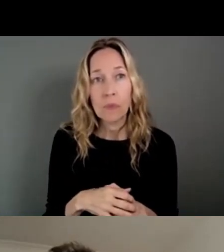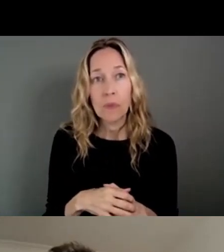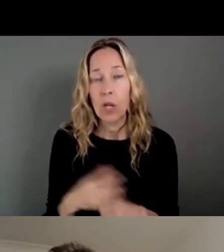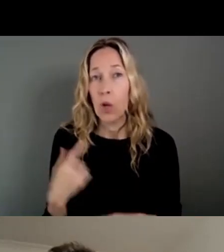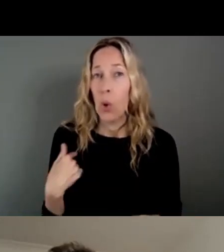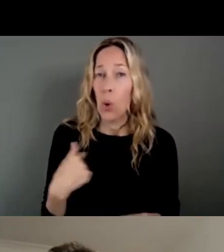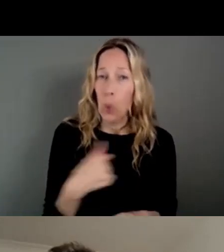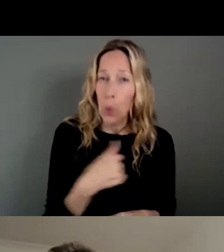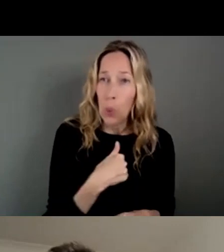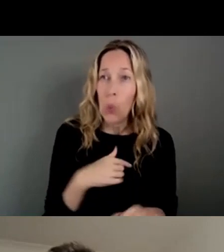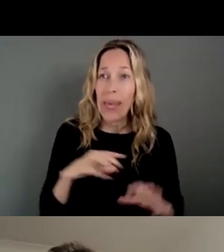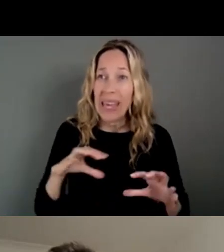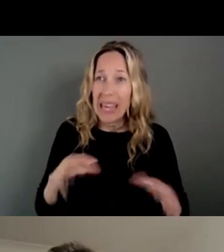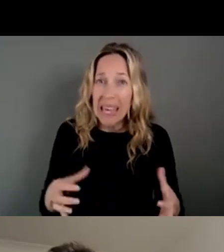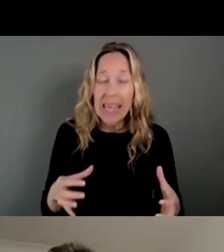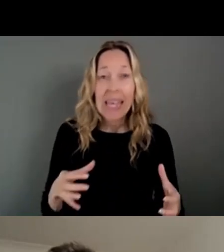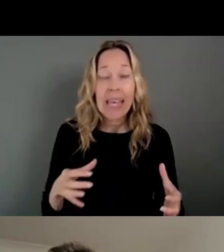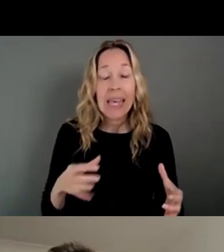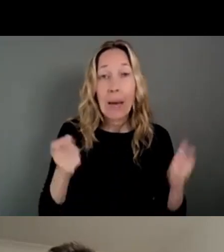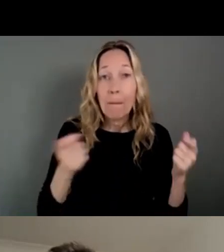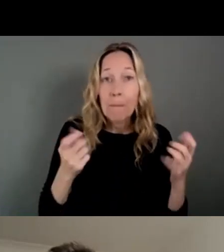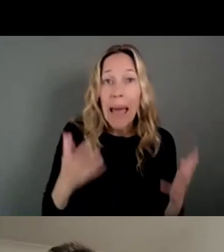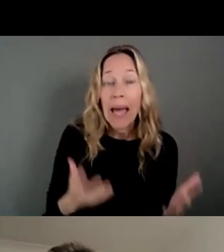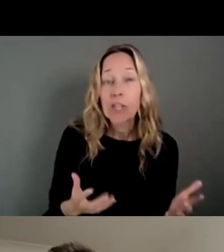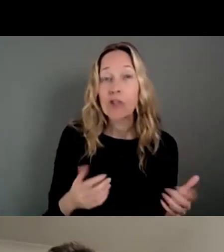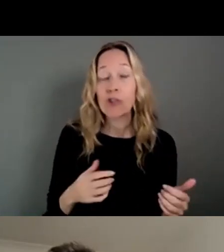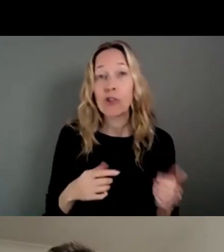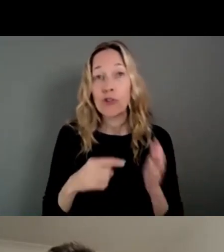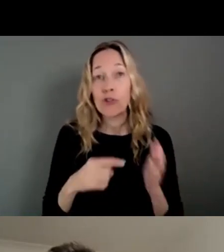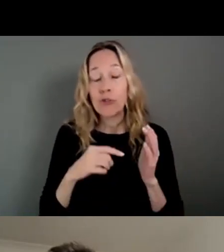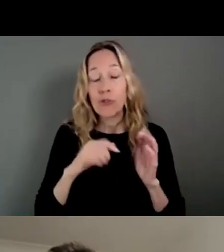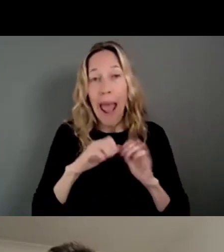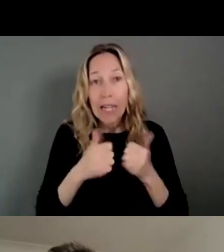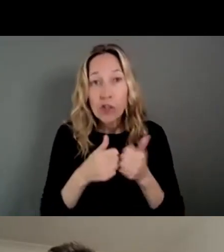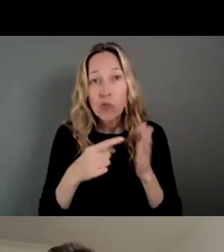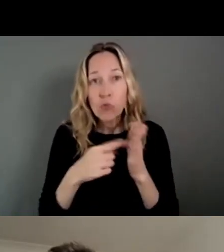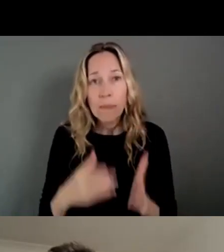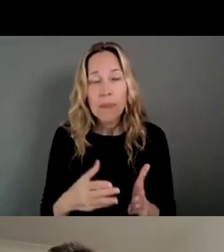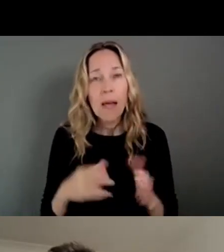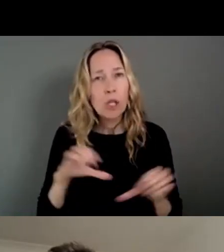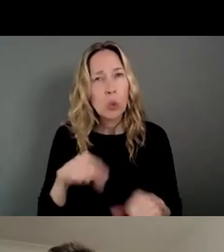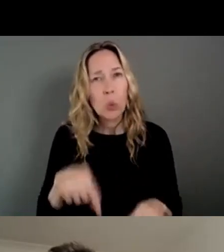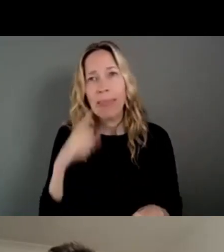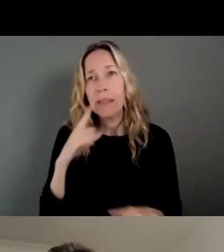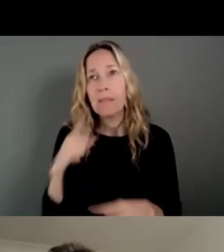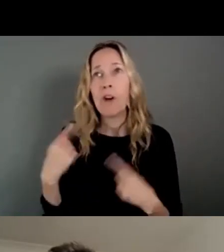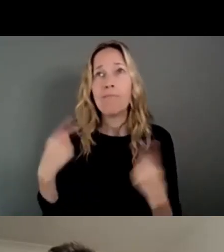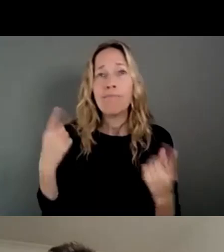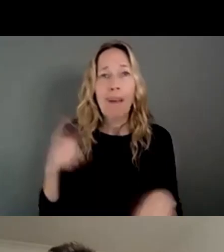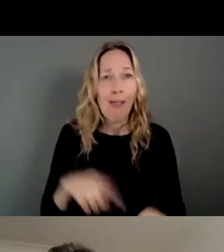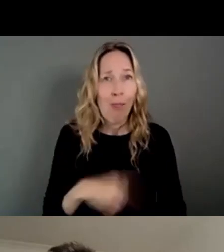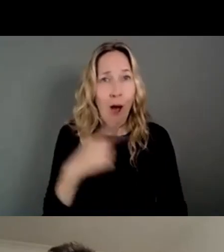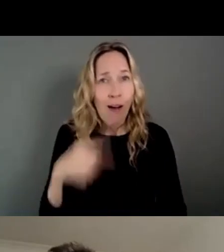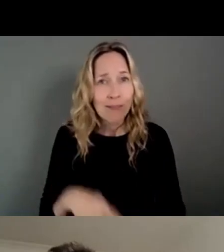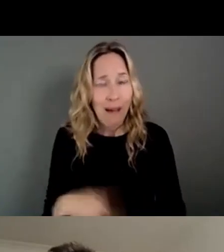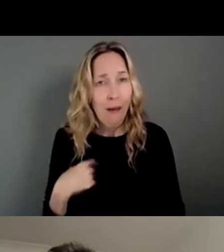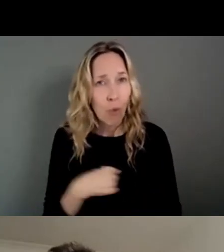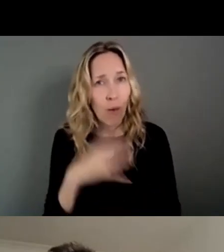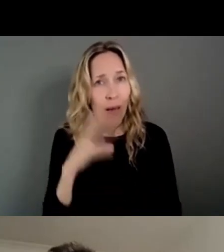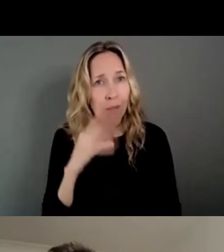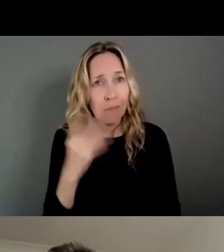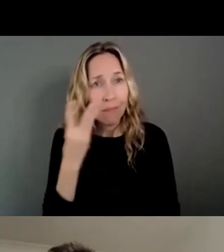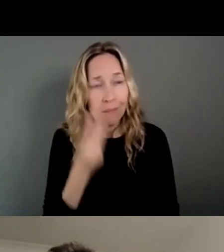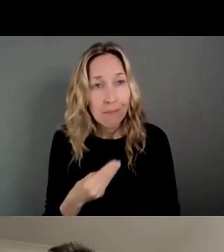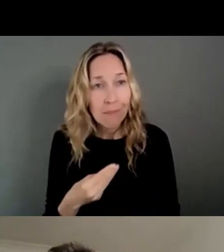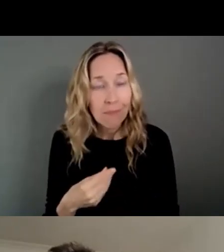this for a long time. Gail, I'm embarrassed to say that I used to manage law firms